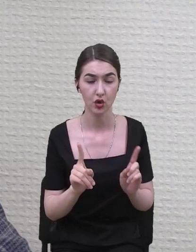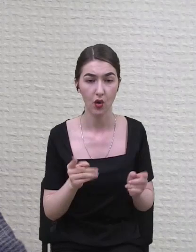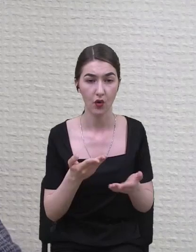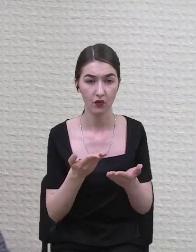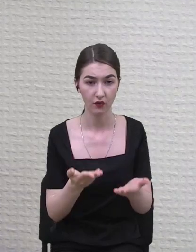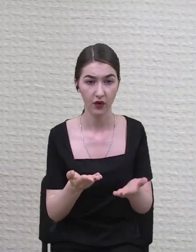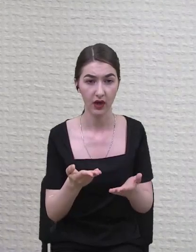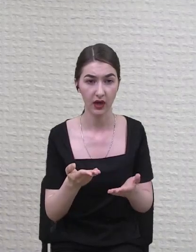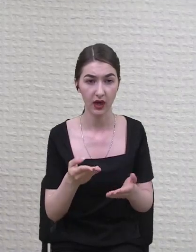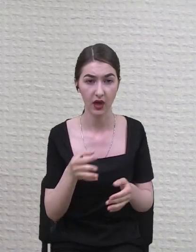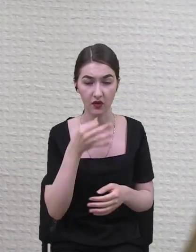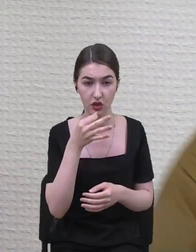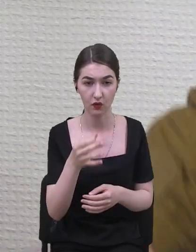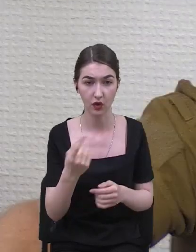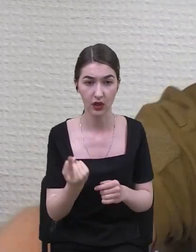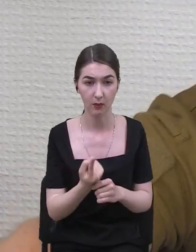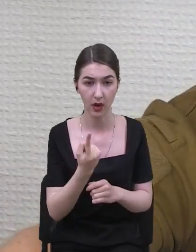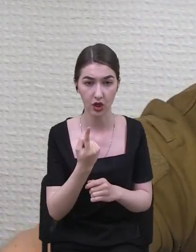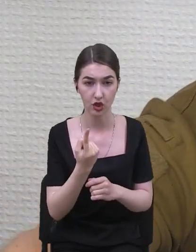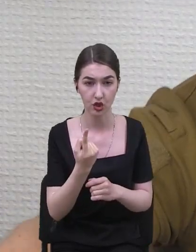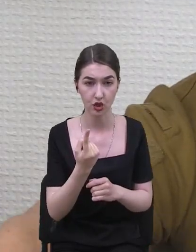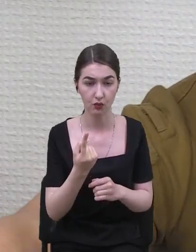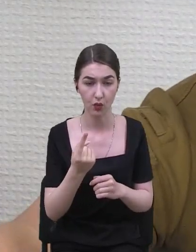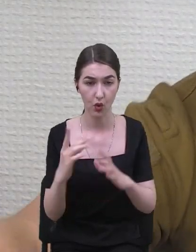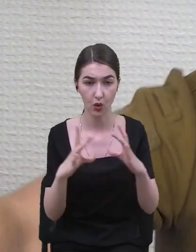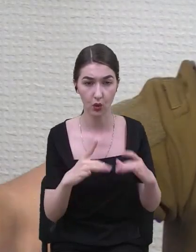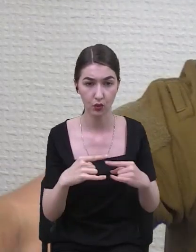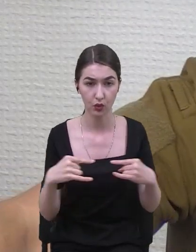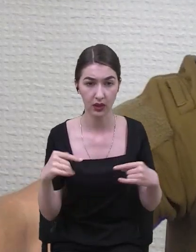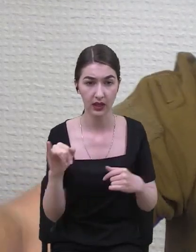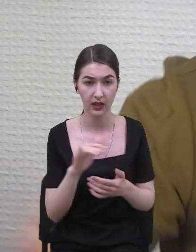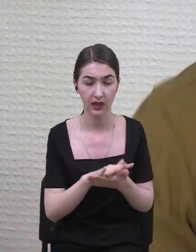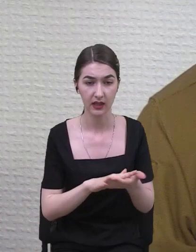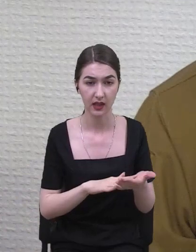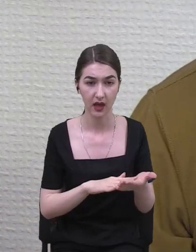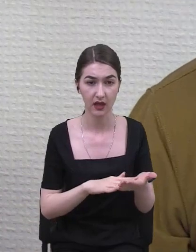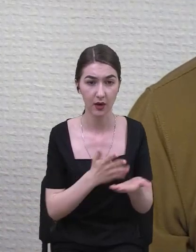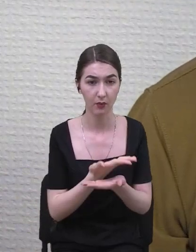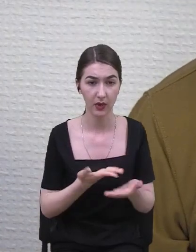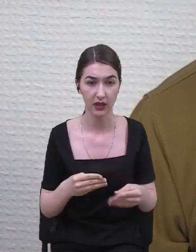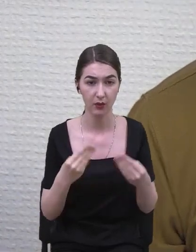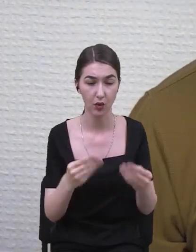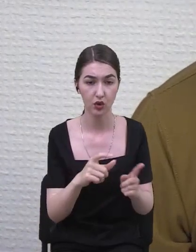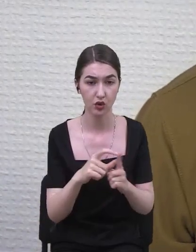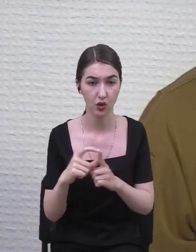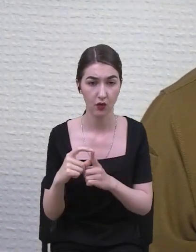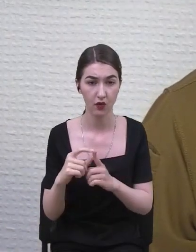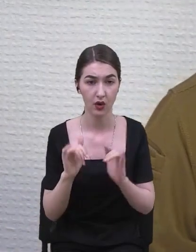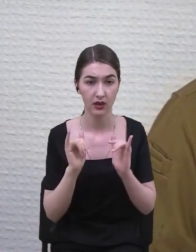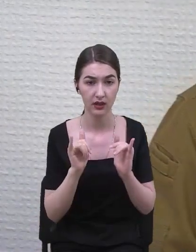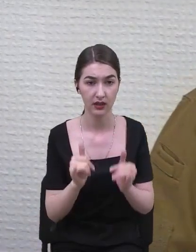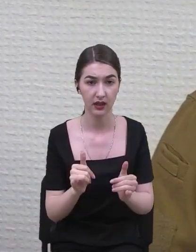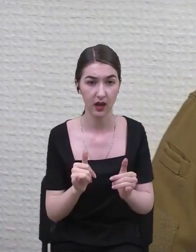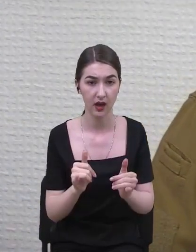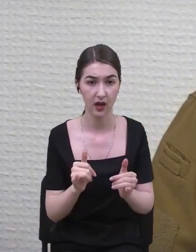roundtable, and then give the floor for potentially having new challenges that have